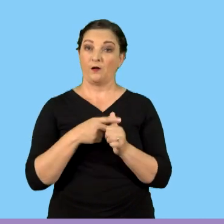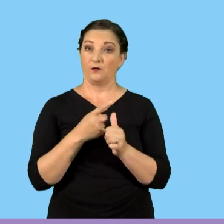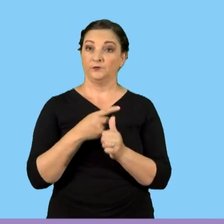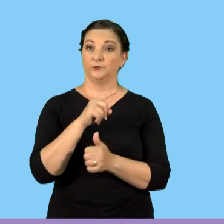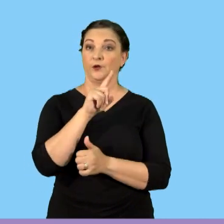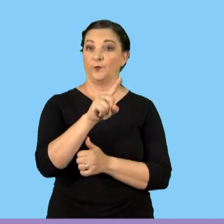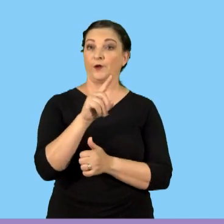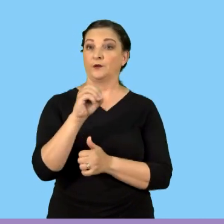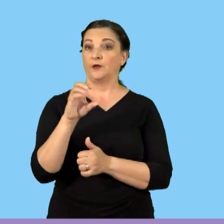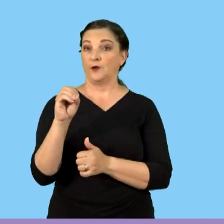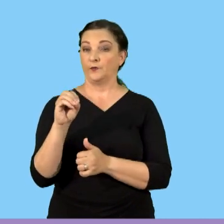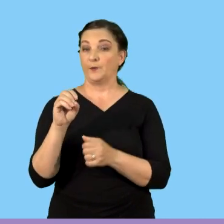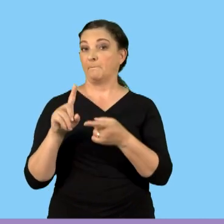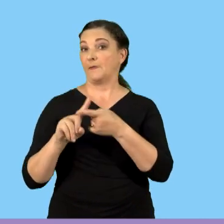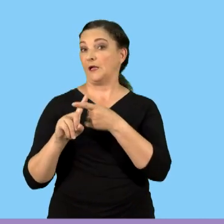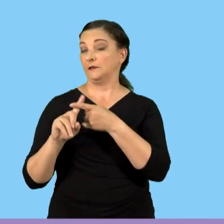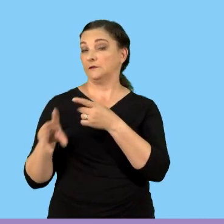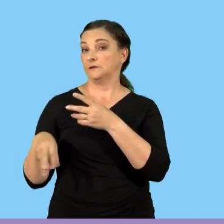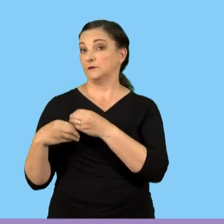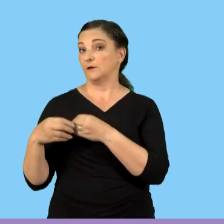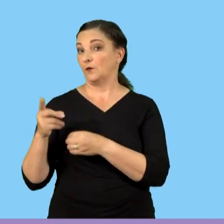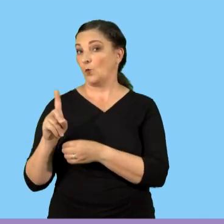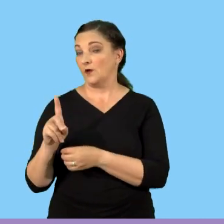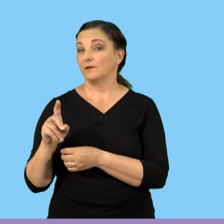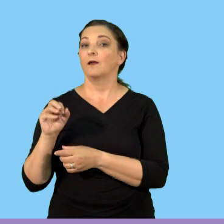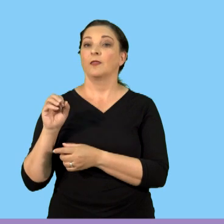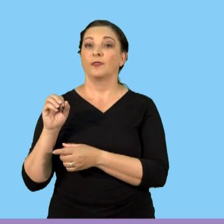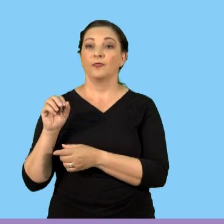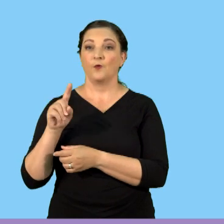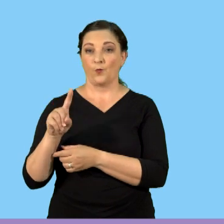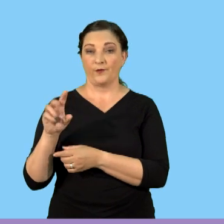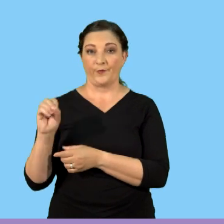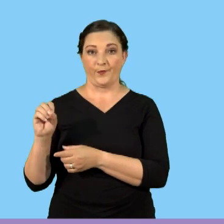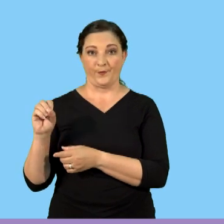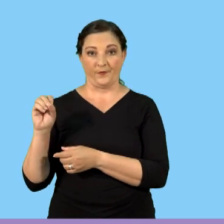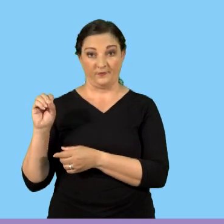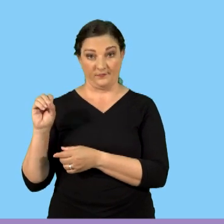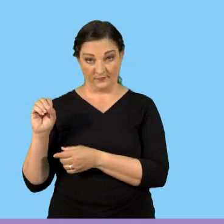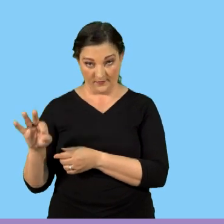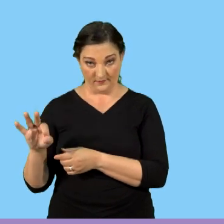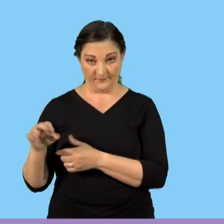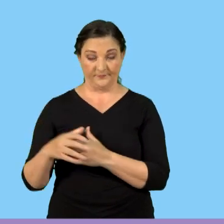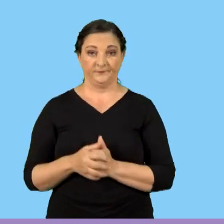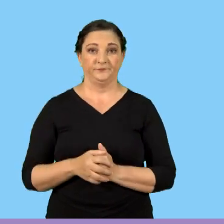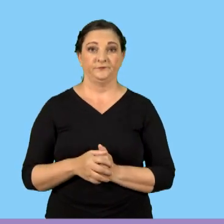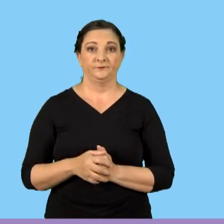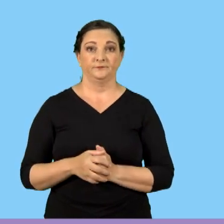us 100. And when we add that 3, that gives us a final answer of